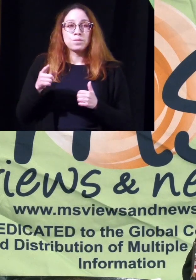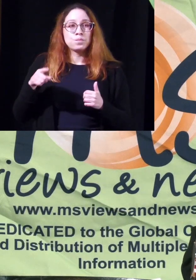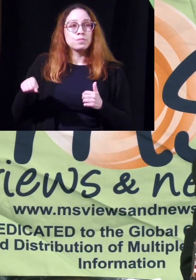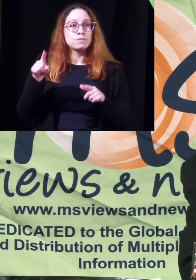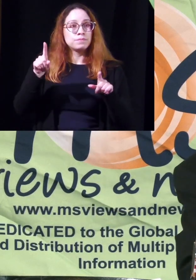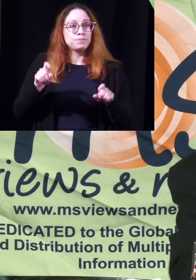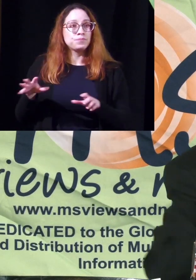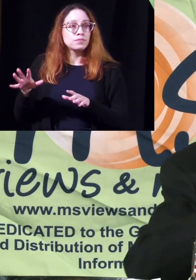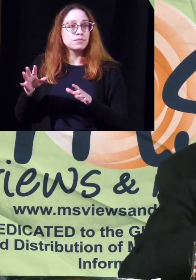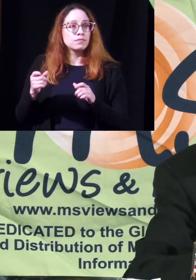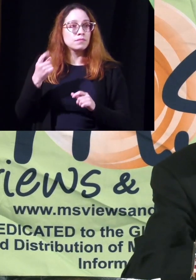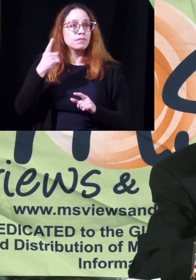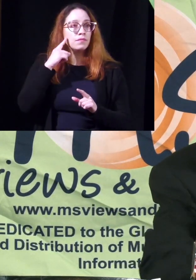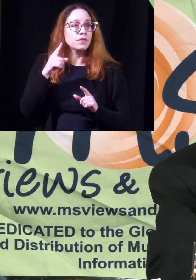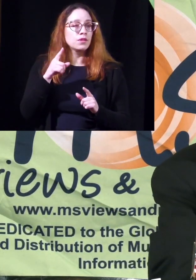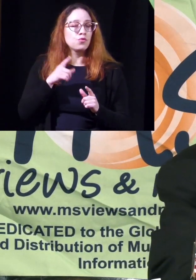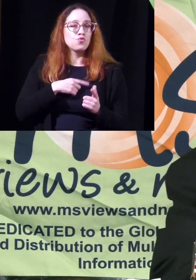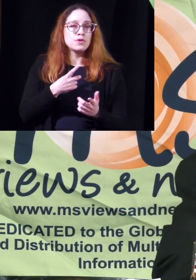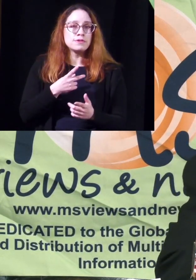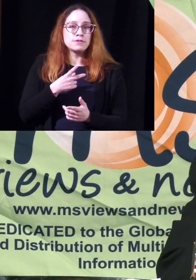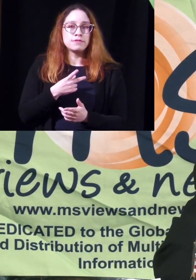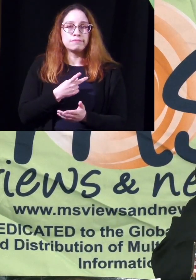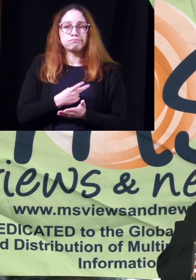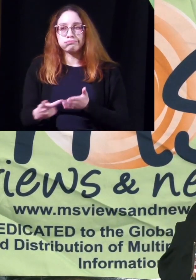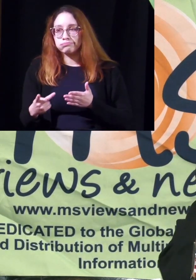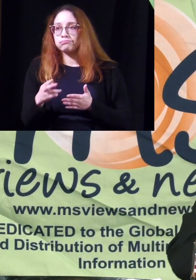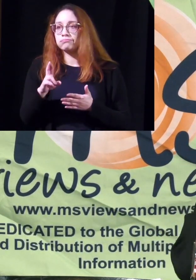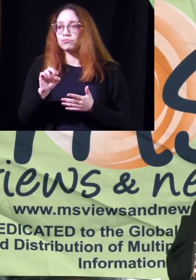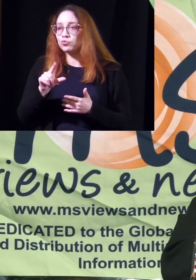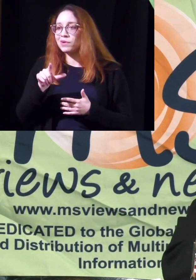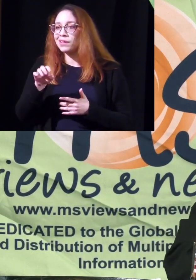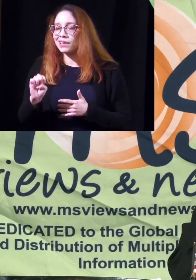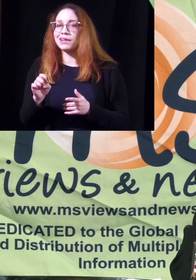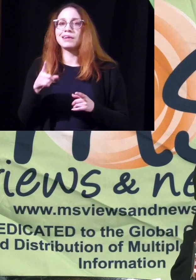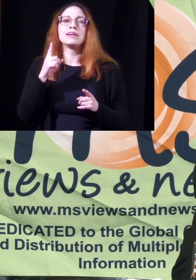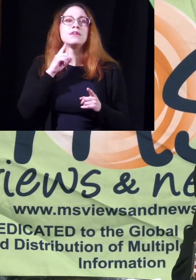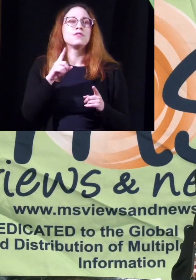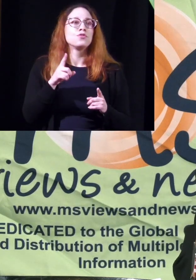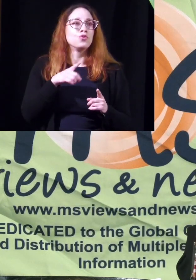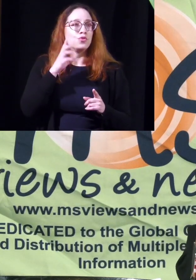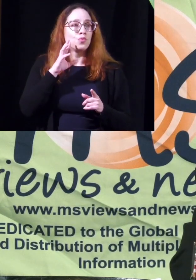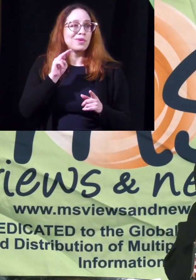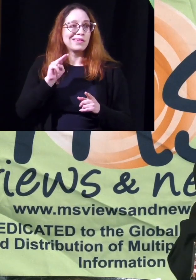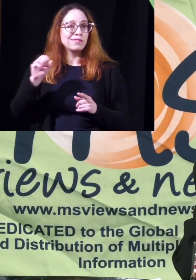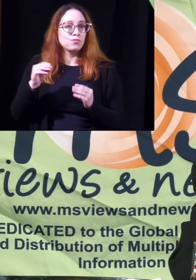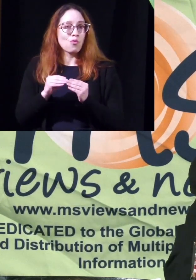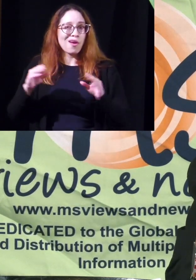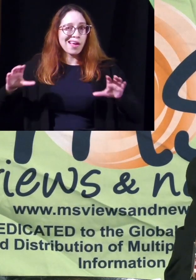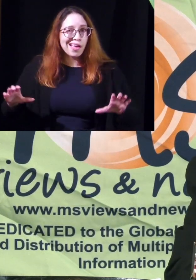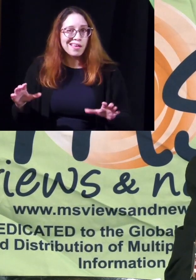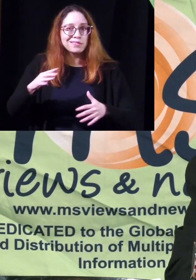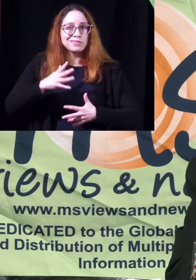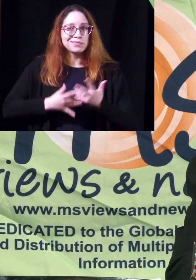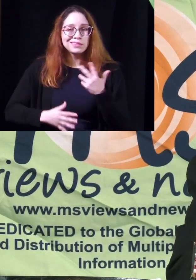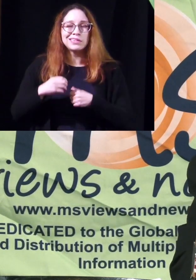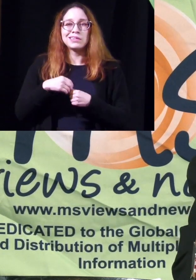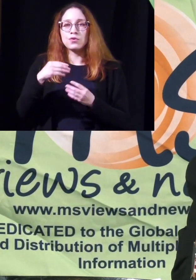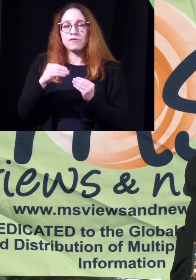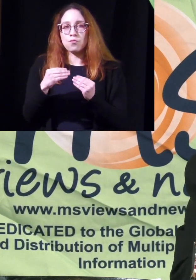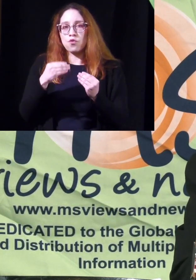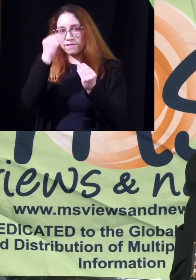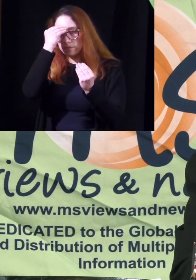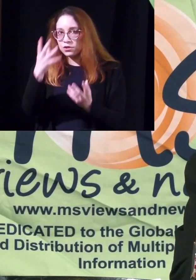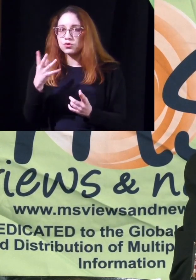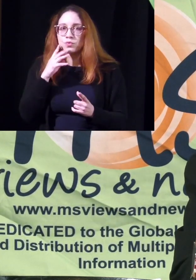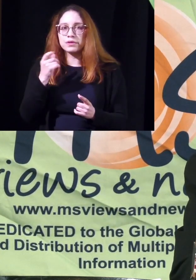test we understand very well for relapsing types of MS. When the MS is earlier or when the MS is more active and a lot of inflammation,